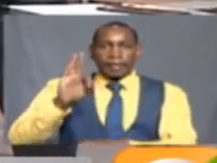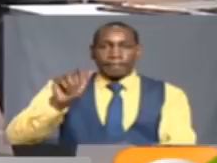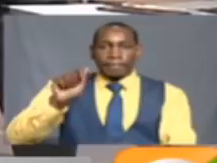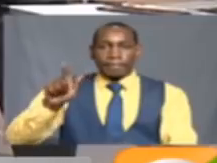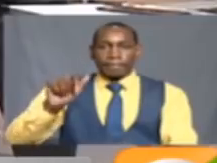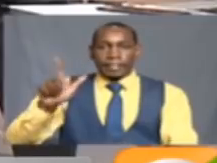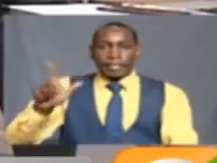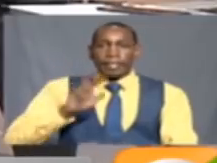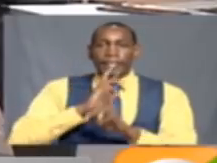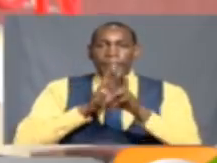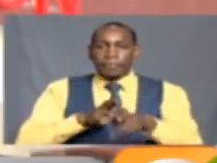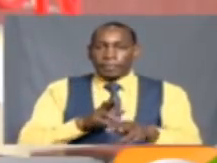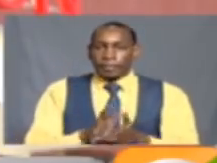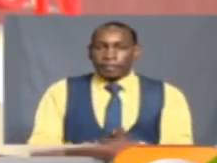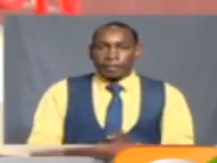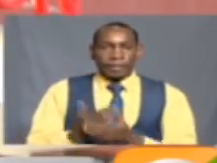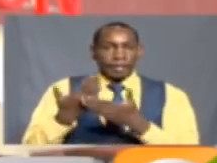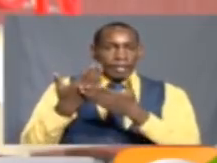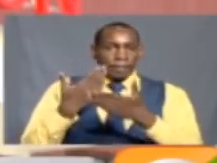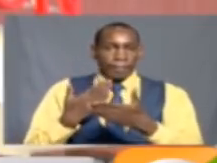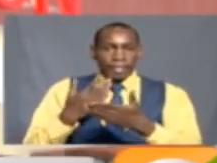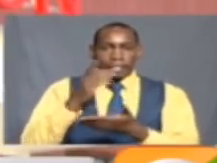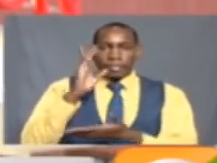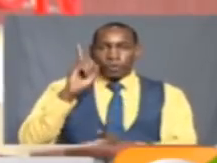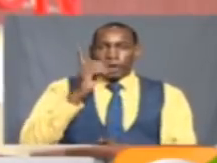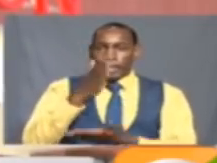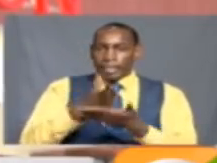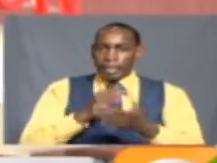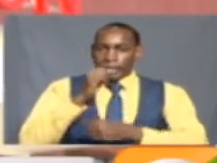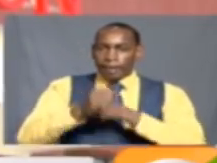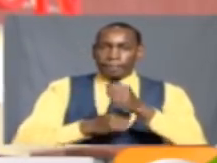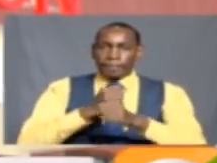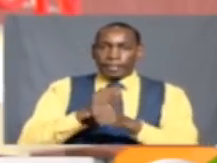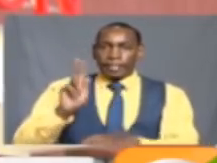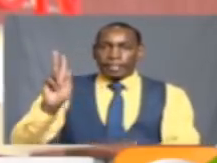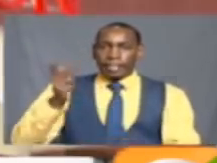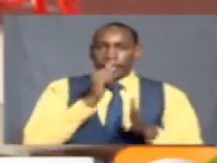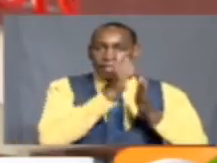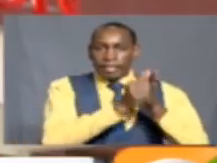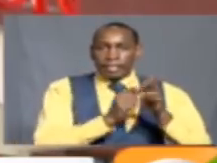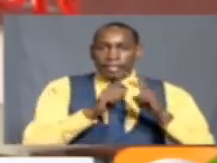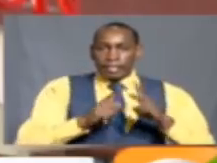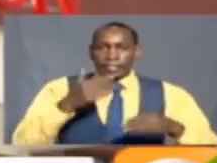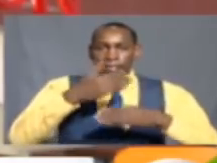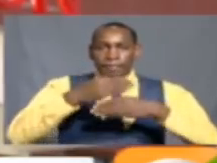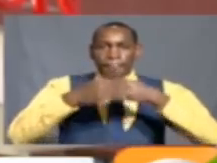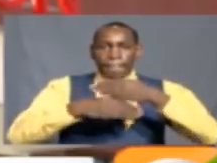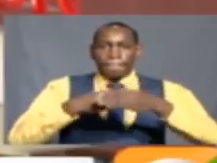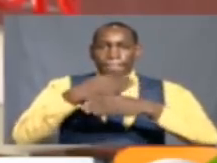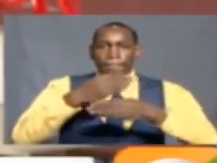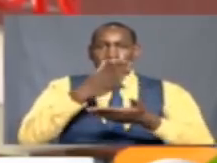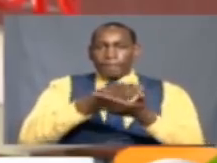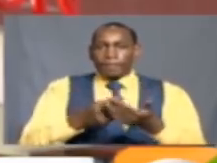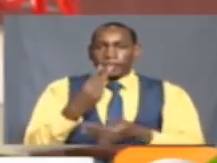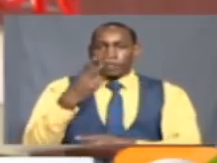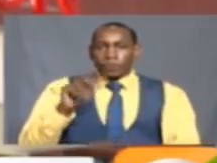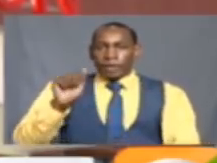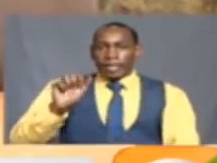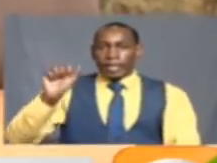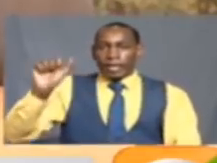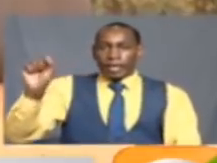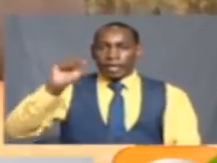reports. Over the last 1.5 years, Kenya Railways has embarked on the construction of the phase 2A of the standard gauge